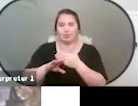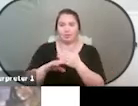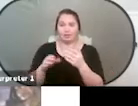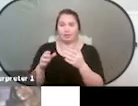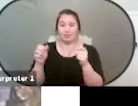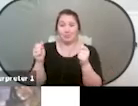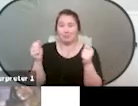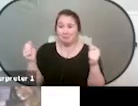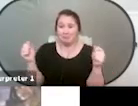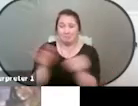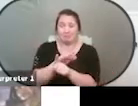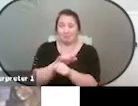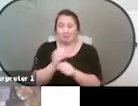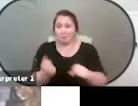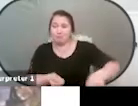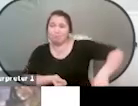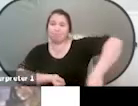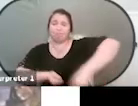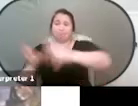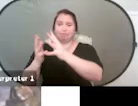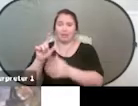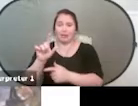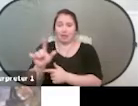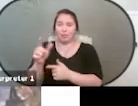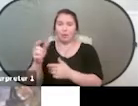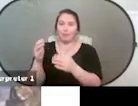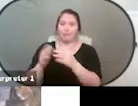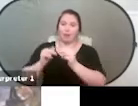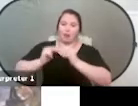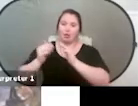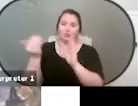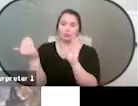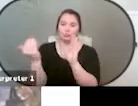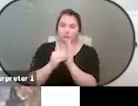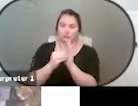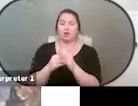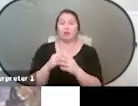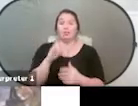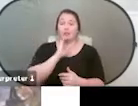and providing a new library, or expanding the cafeteria, or